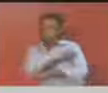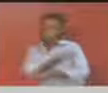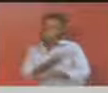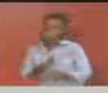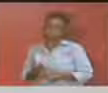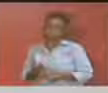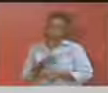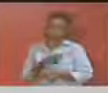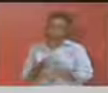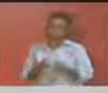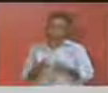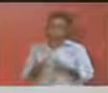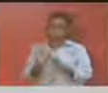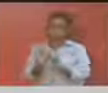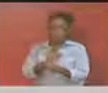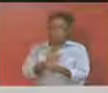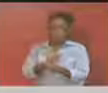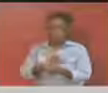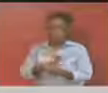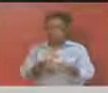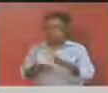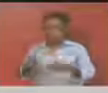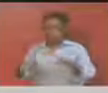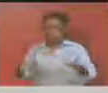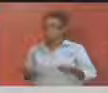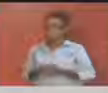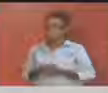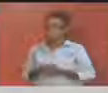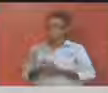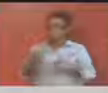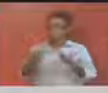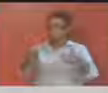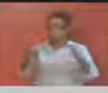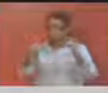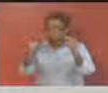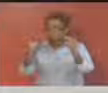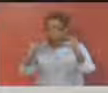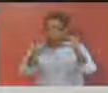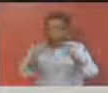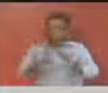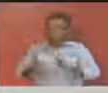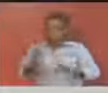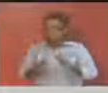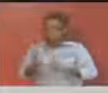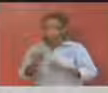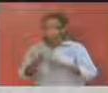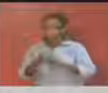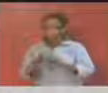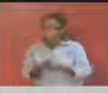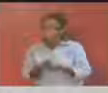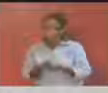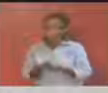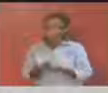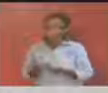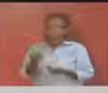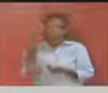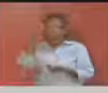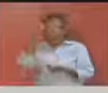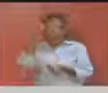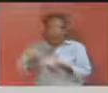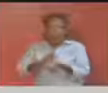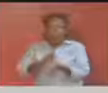the sensitization and resensitization of the vaccinators. That is, the persons